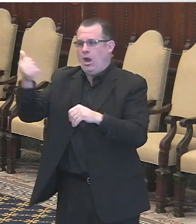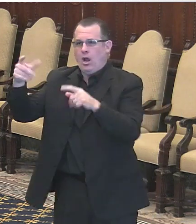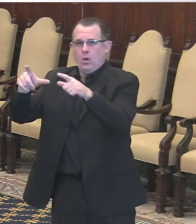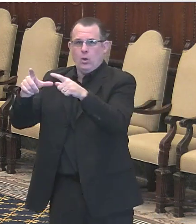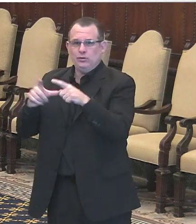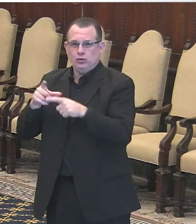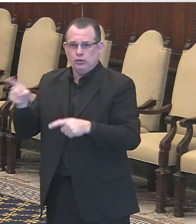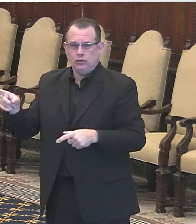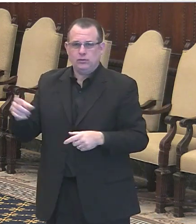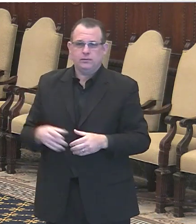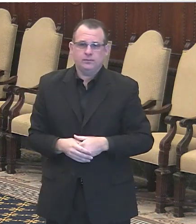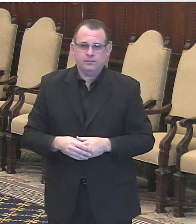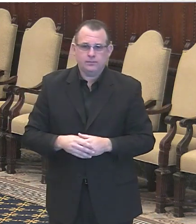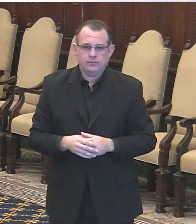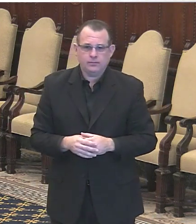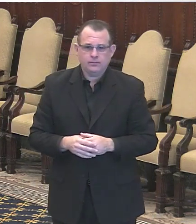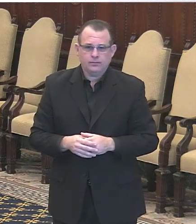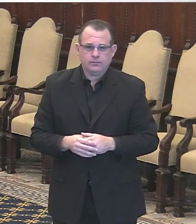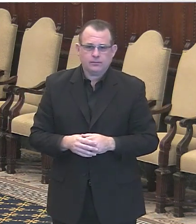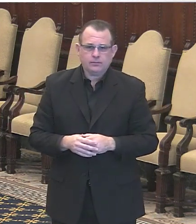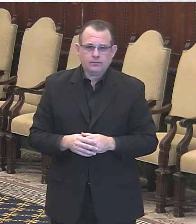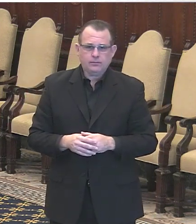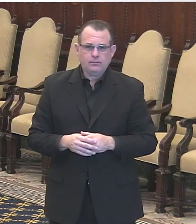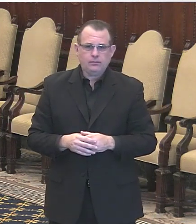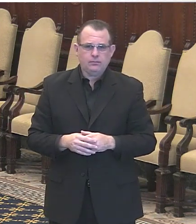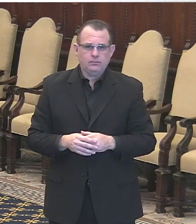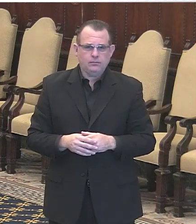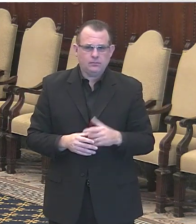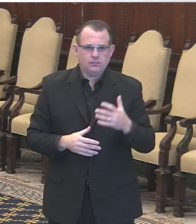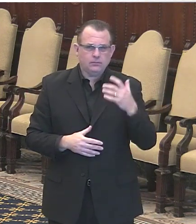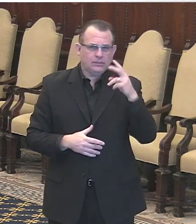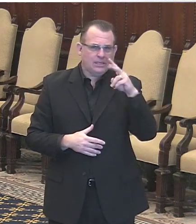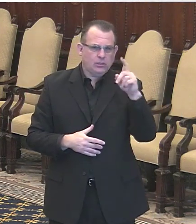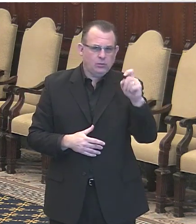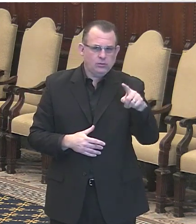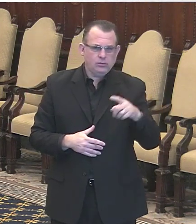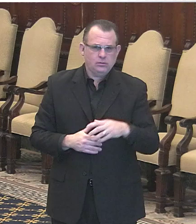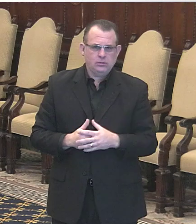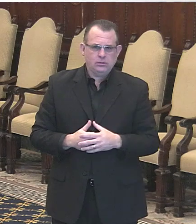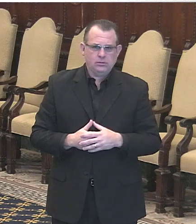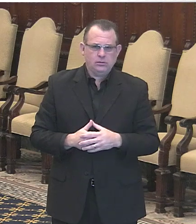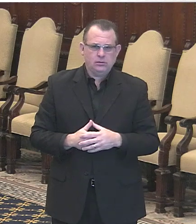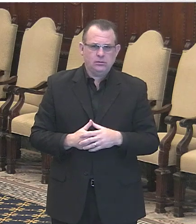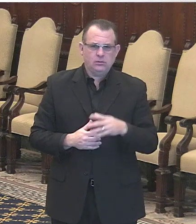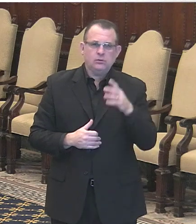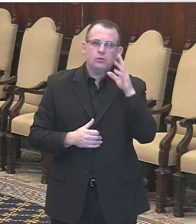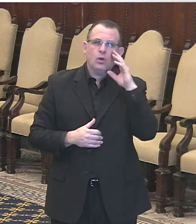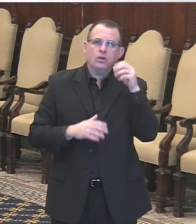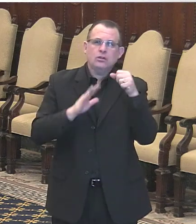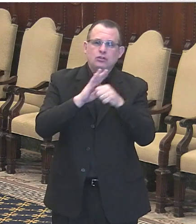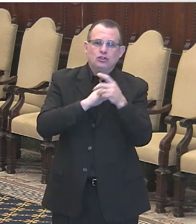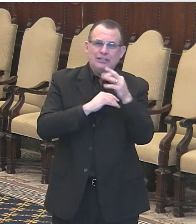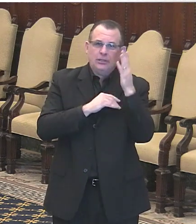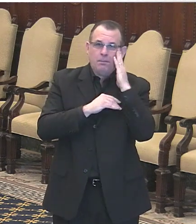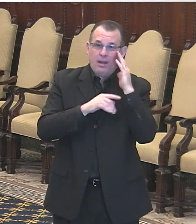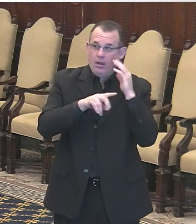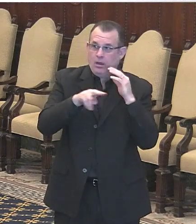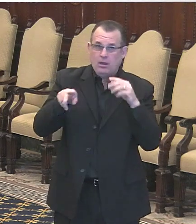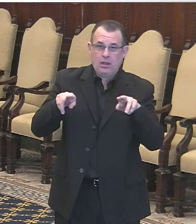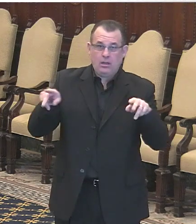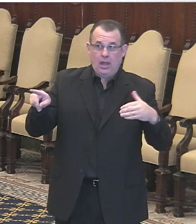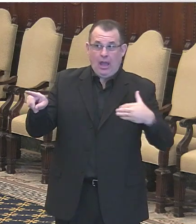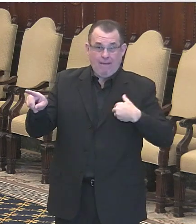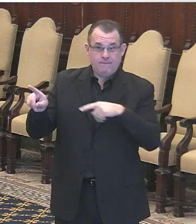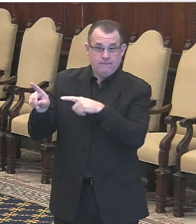Okay, and do you still hope that they'll all have shelter beds to go to? And how many folks do you think are